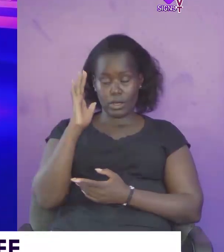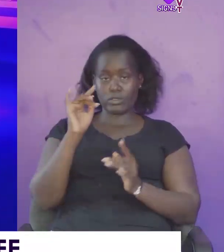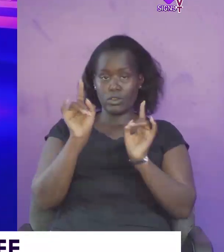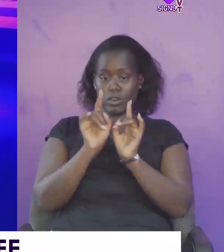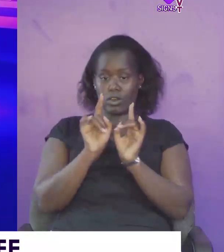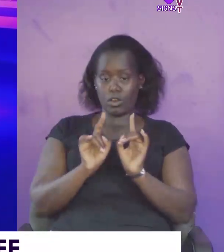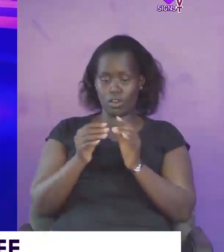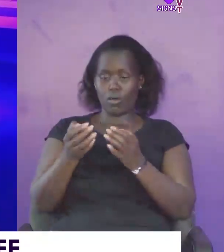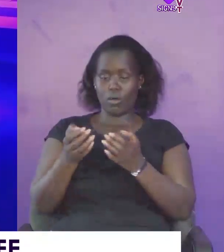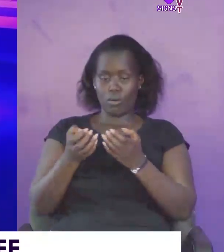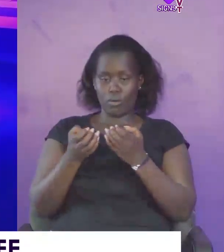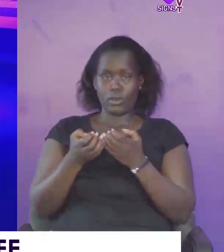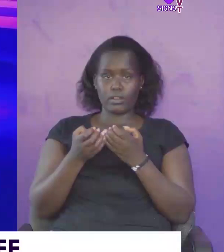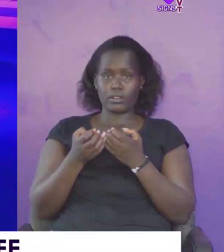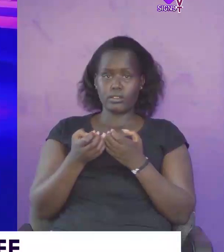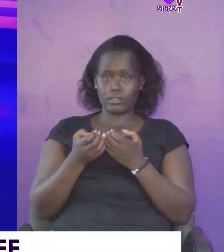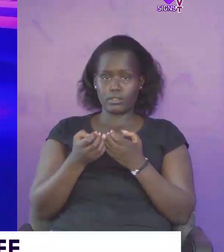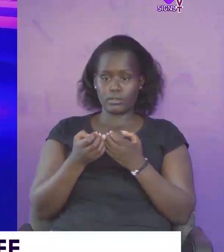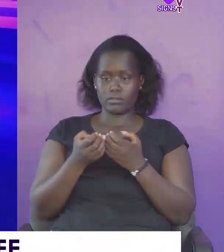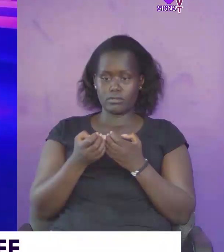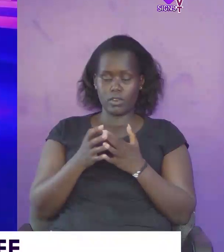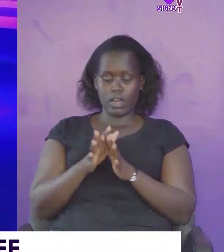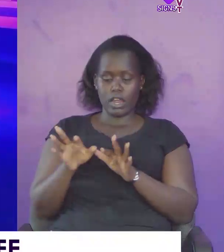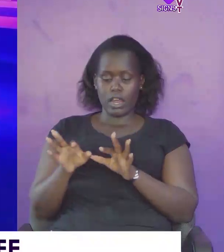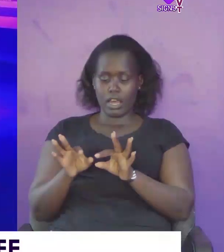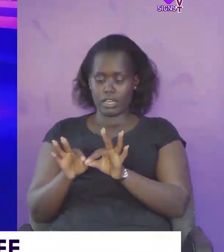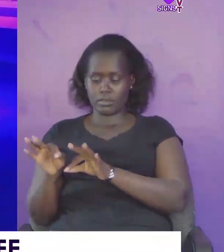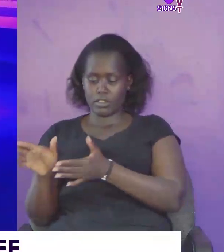really need also a redefinition